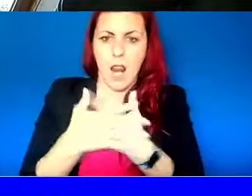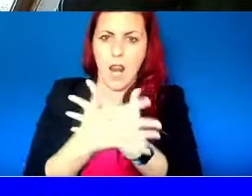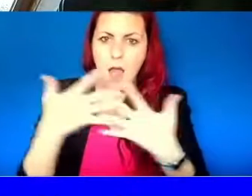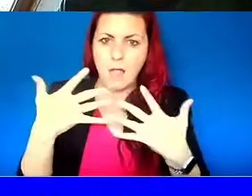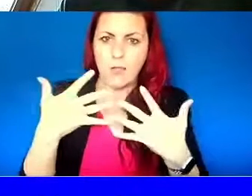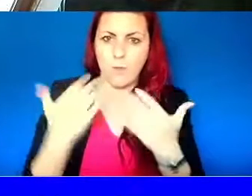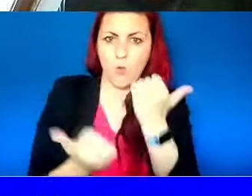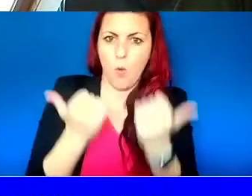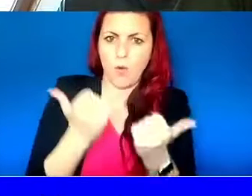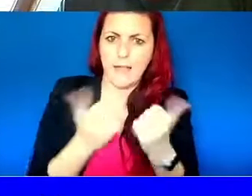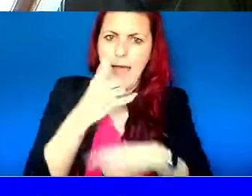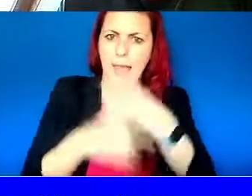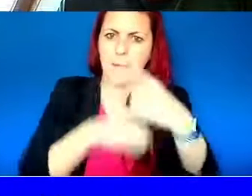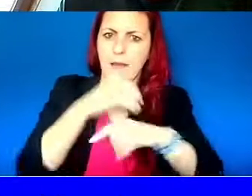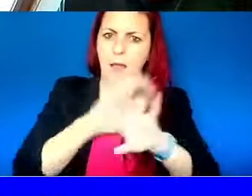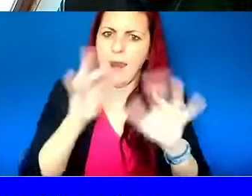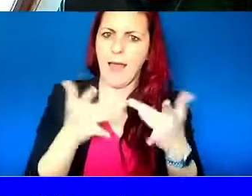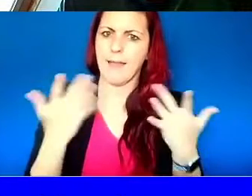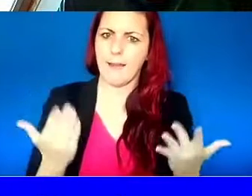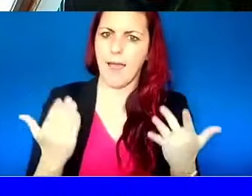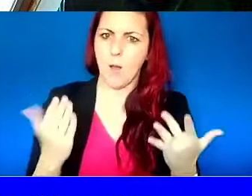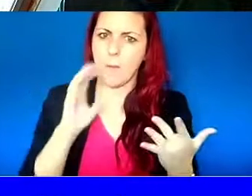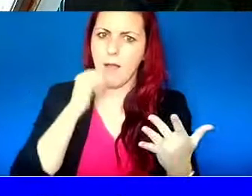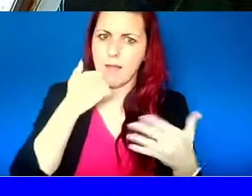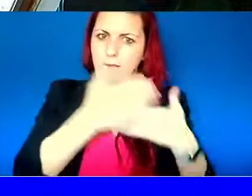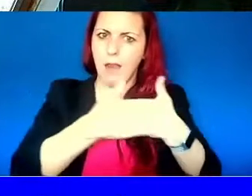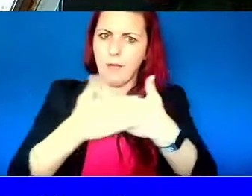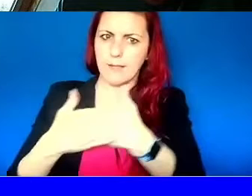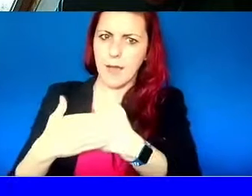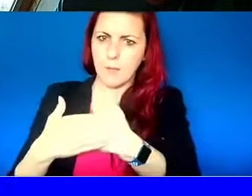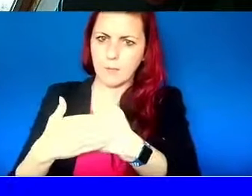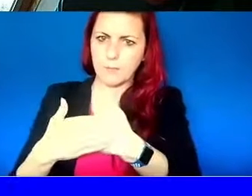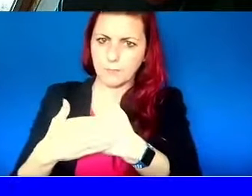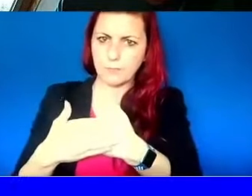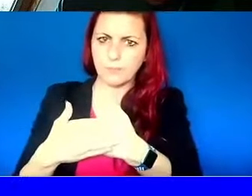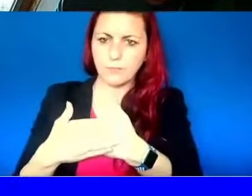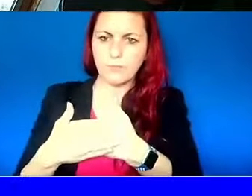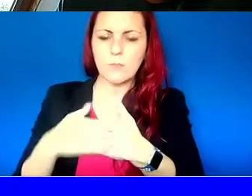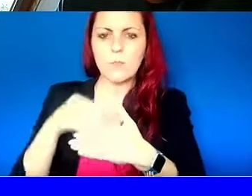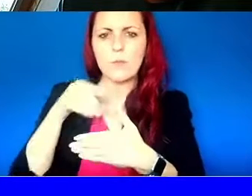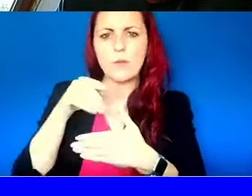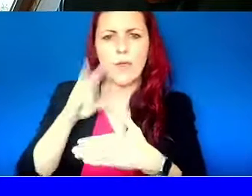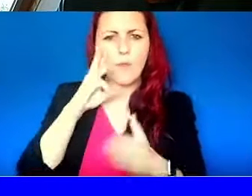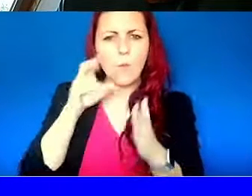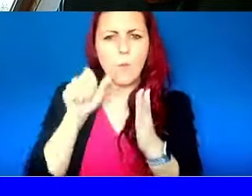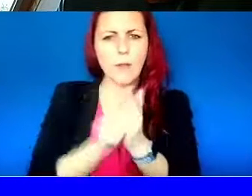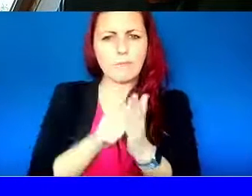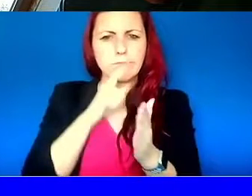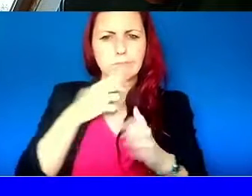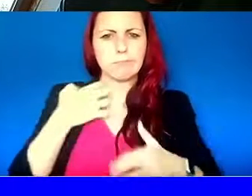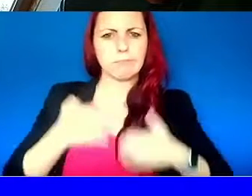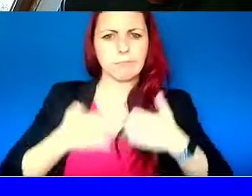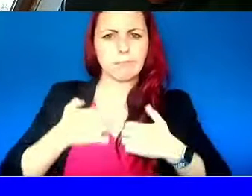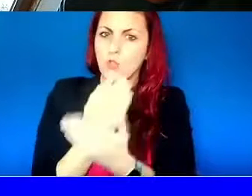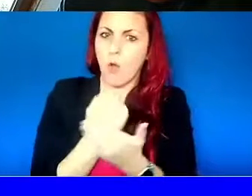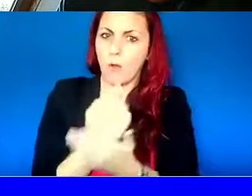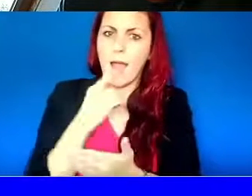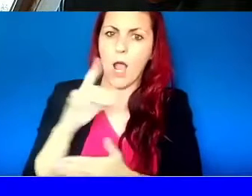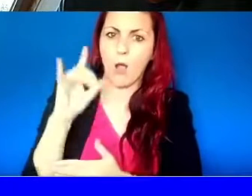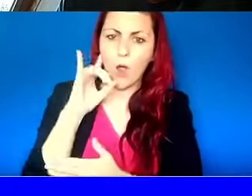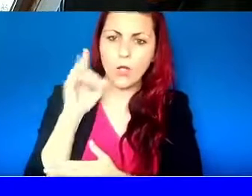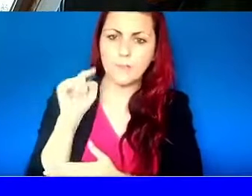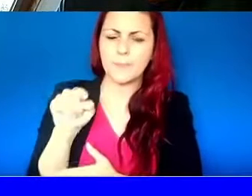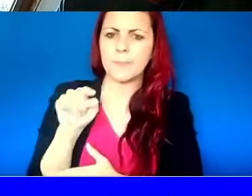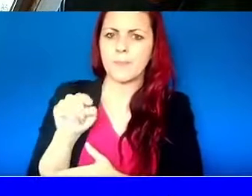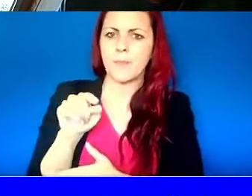hearings online. Now they have witnessed a very chaotic situation. And just one anecdote, a defendant was